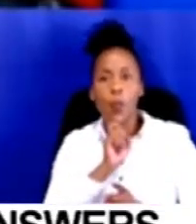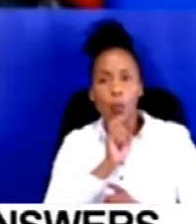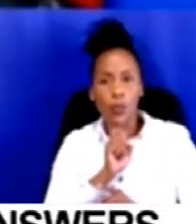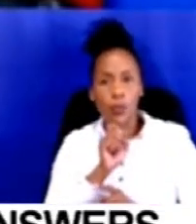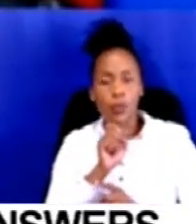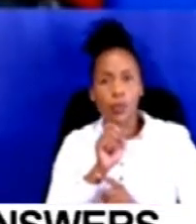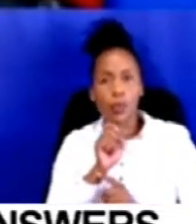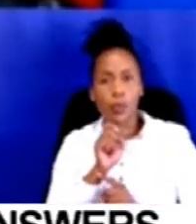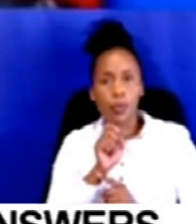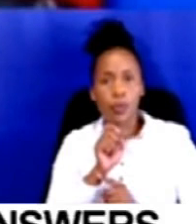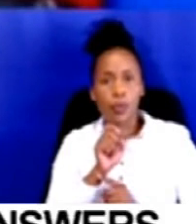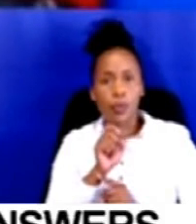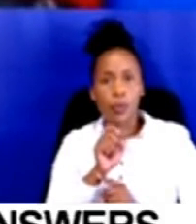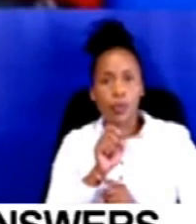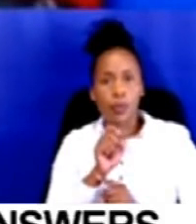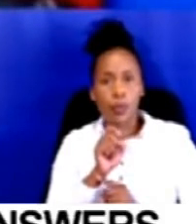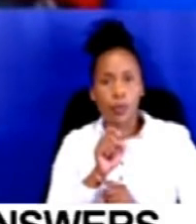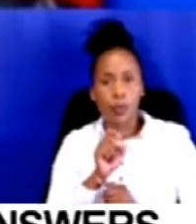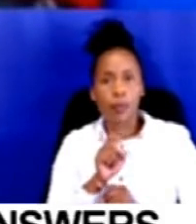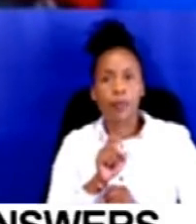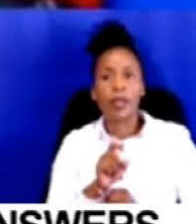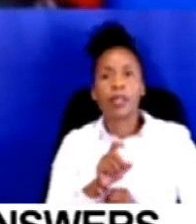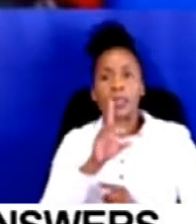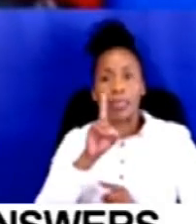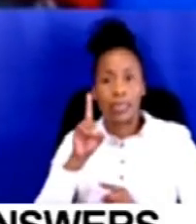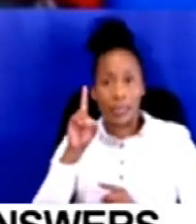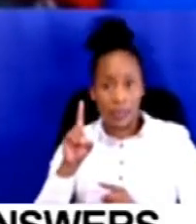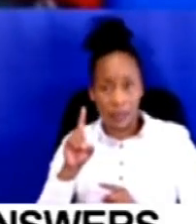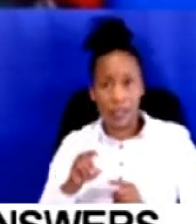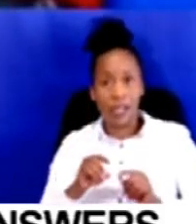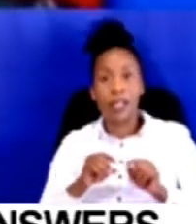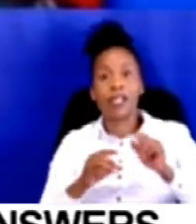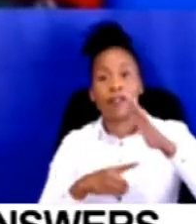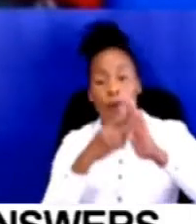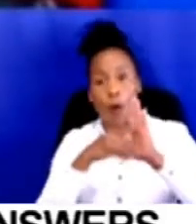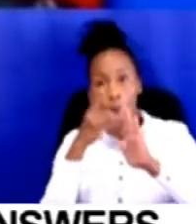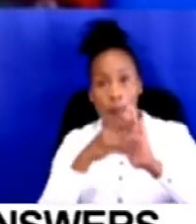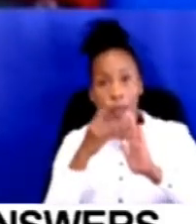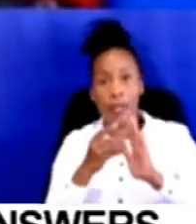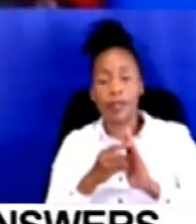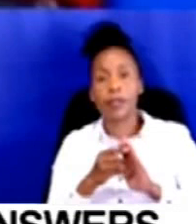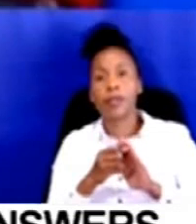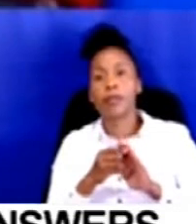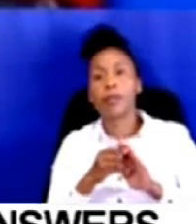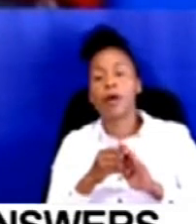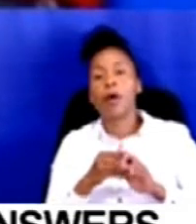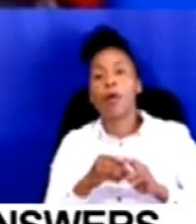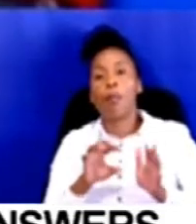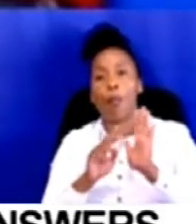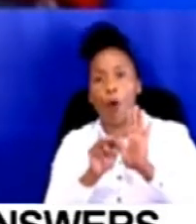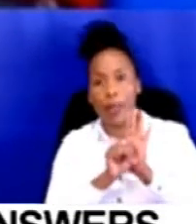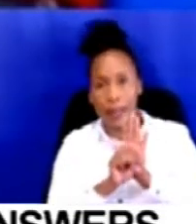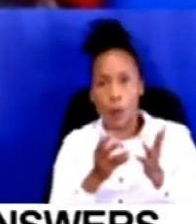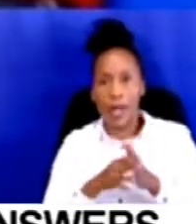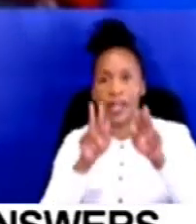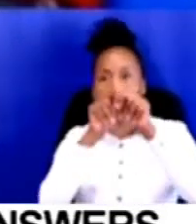utilize the district development model as a platform where national government